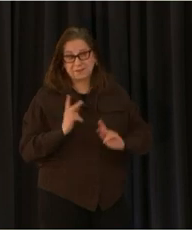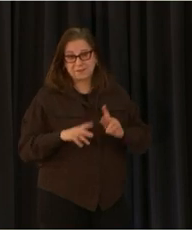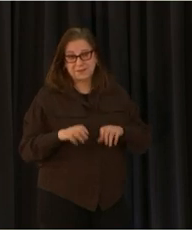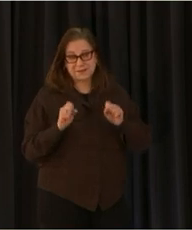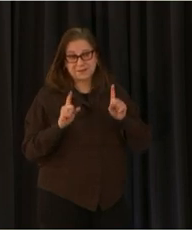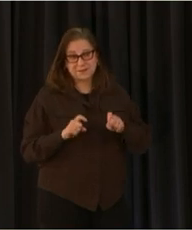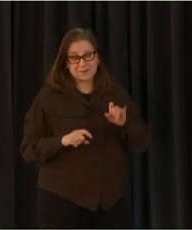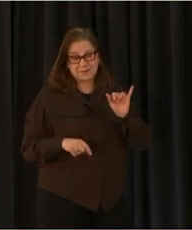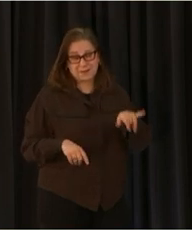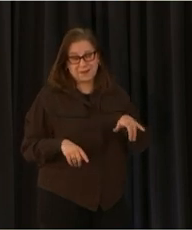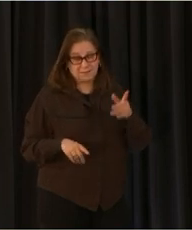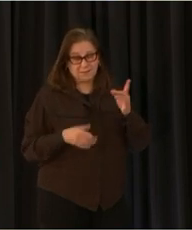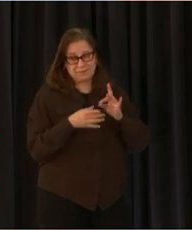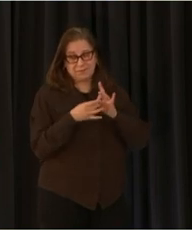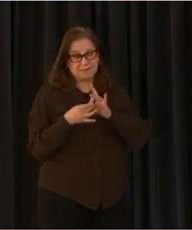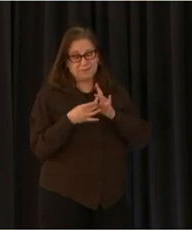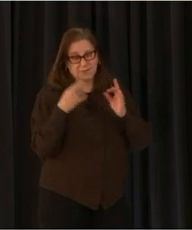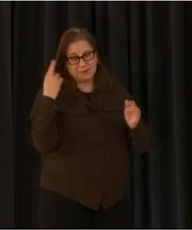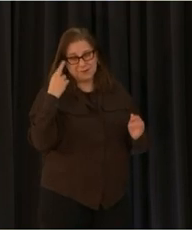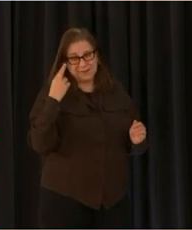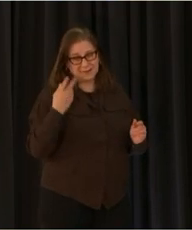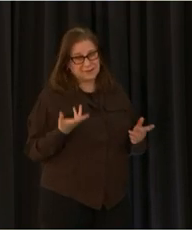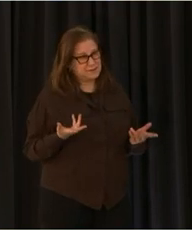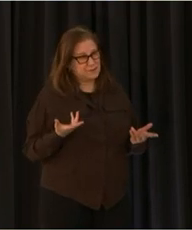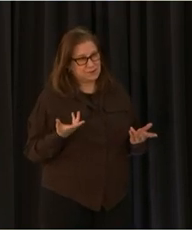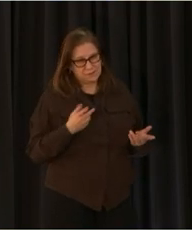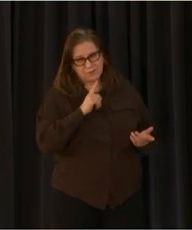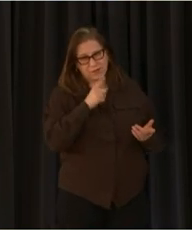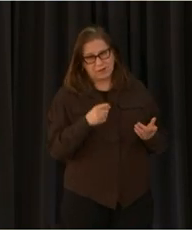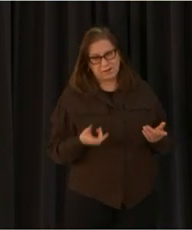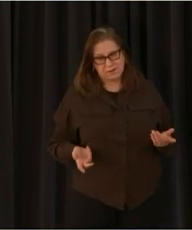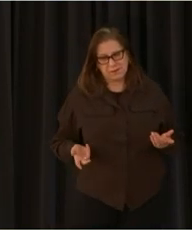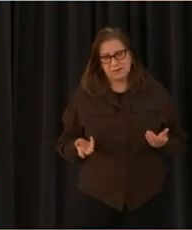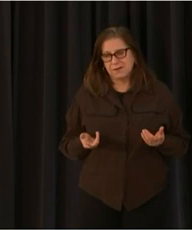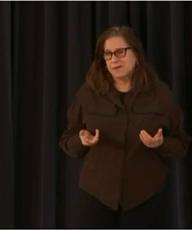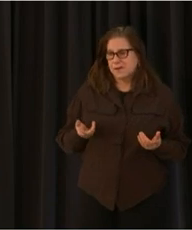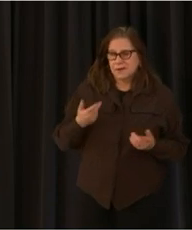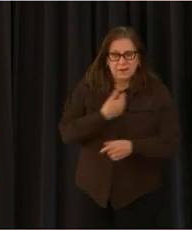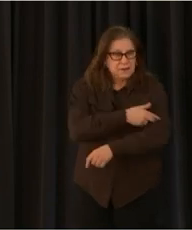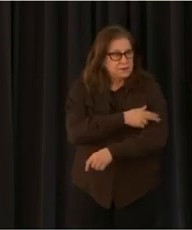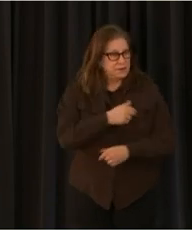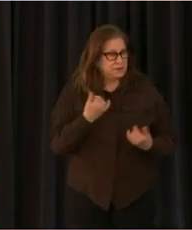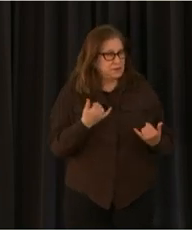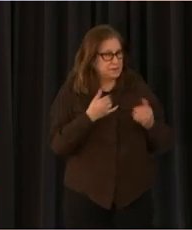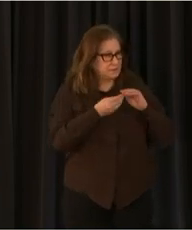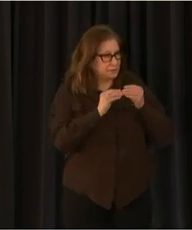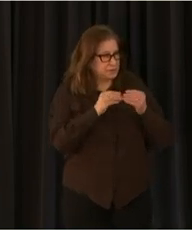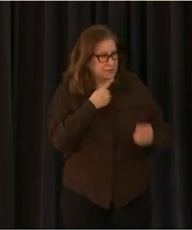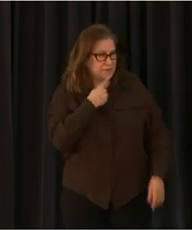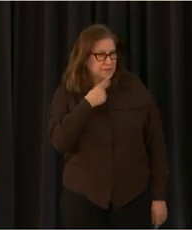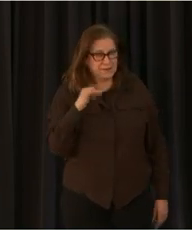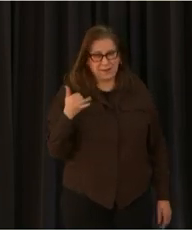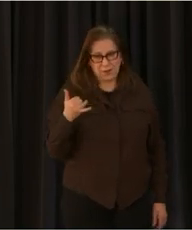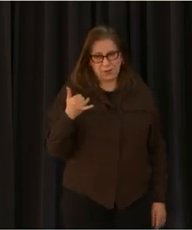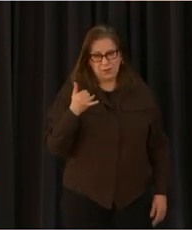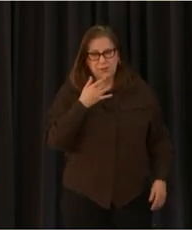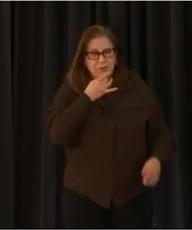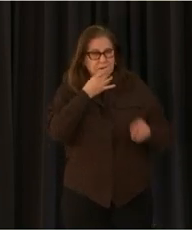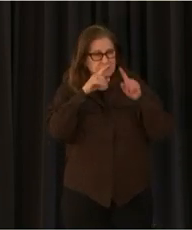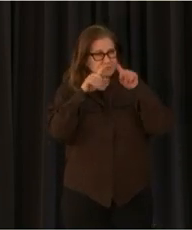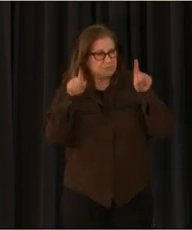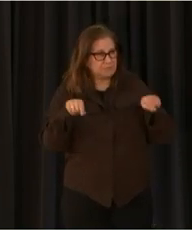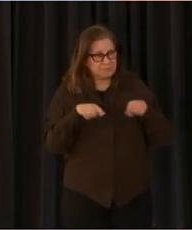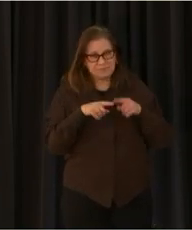exact date for the daily case rate having last been yellow or solidly in phase 2, but it was